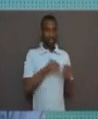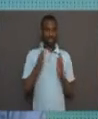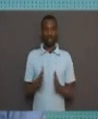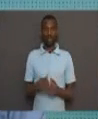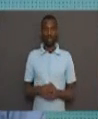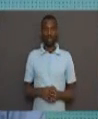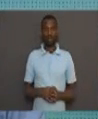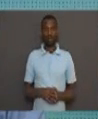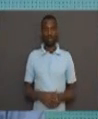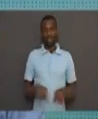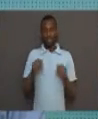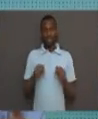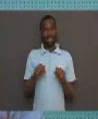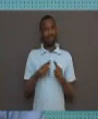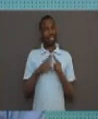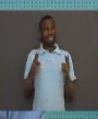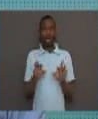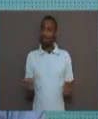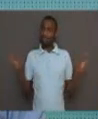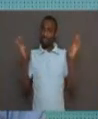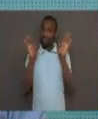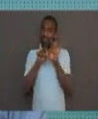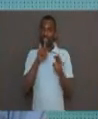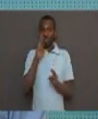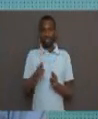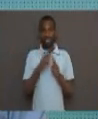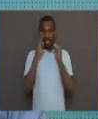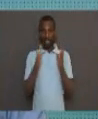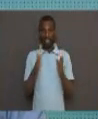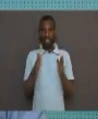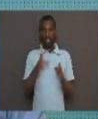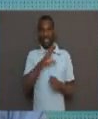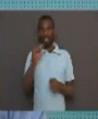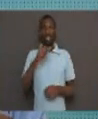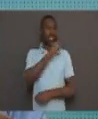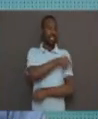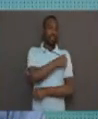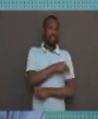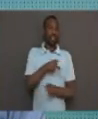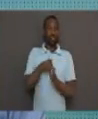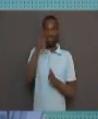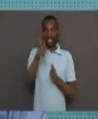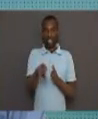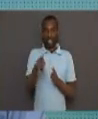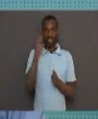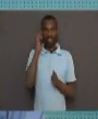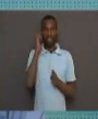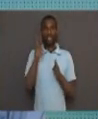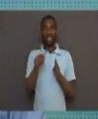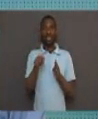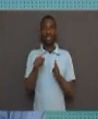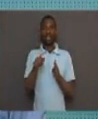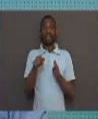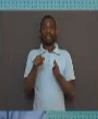Students, it is very important for scientists and medical professionals to monitor